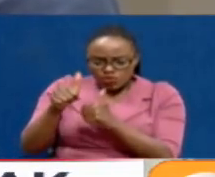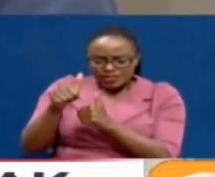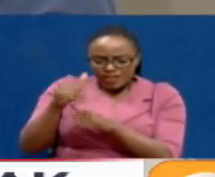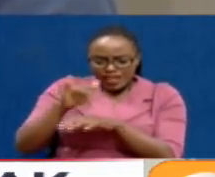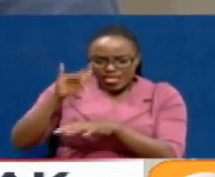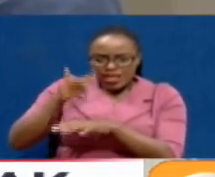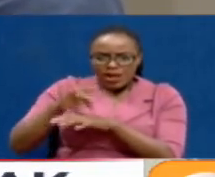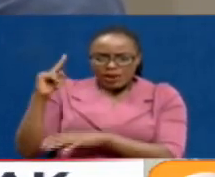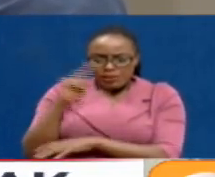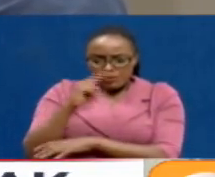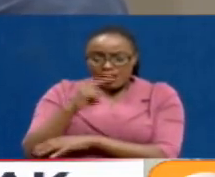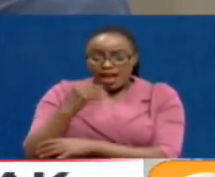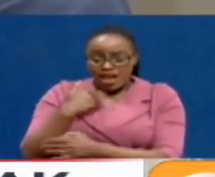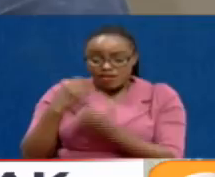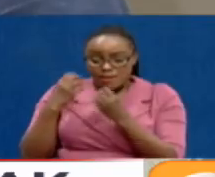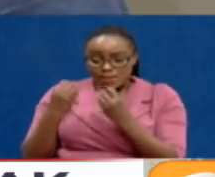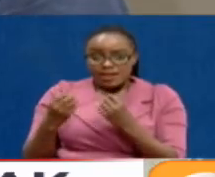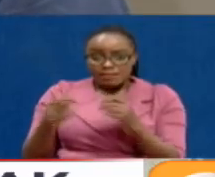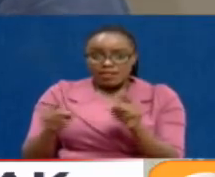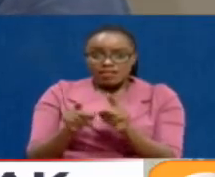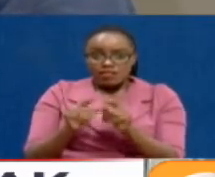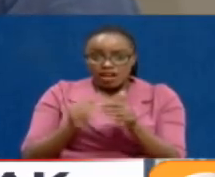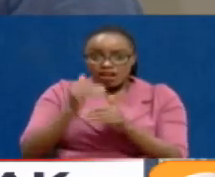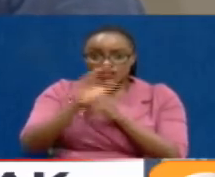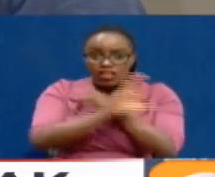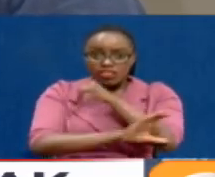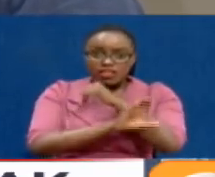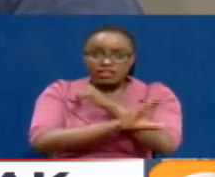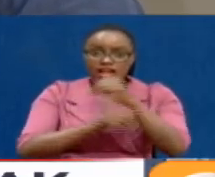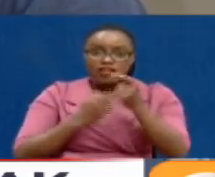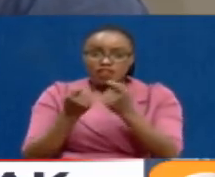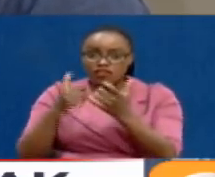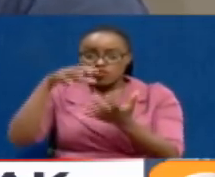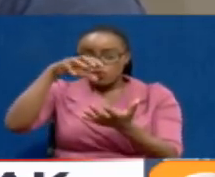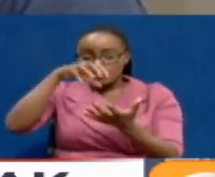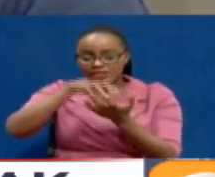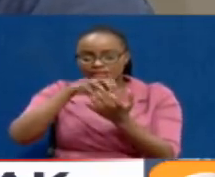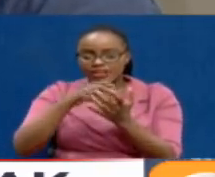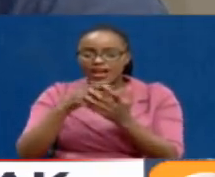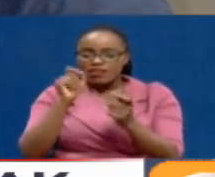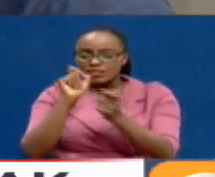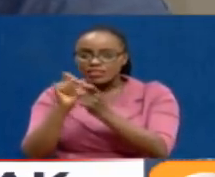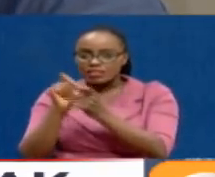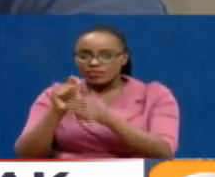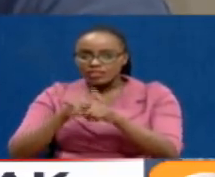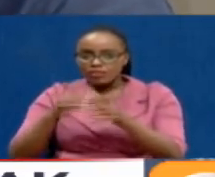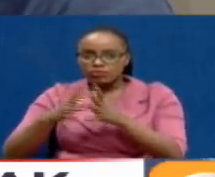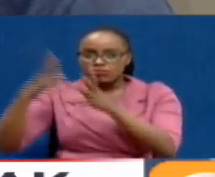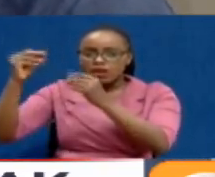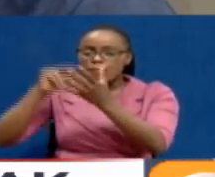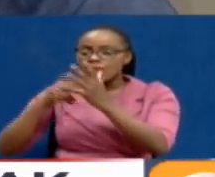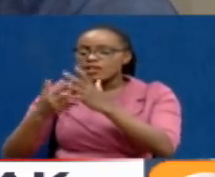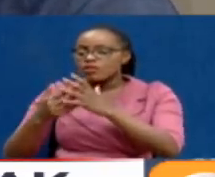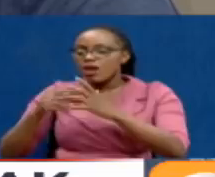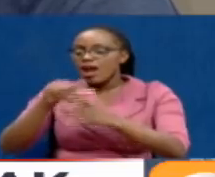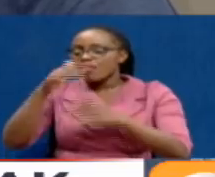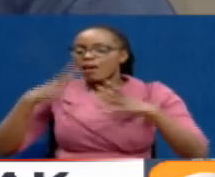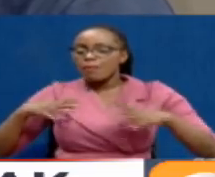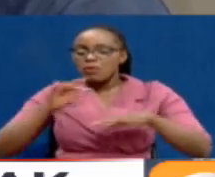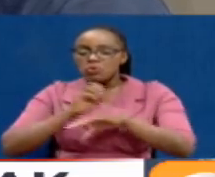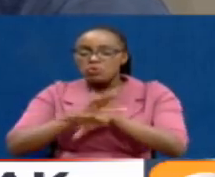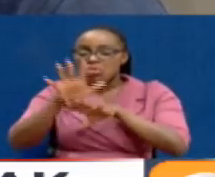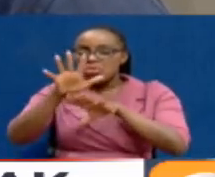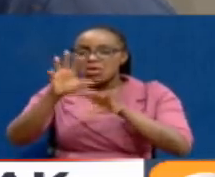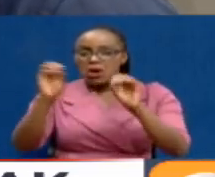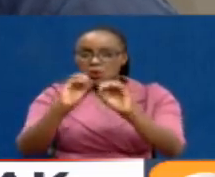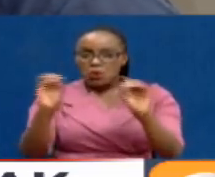you cannot travel from those places. And for the countries that have had a few cases, they're also screening at exit so that you don't expose other people. So it's not one